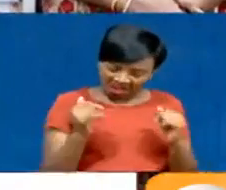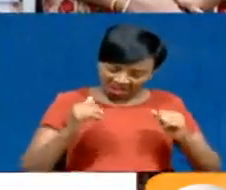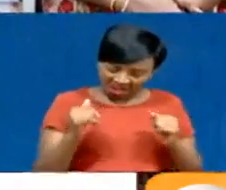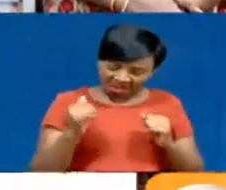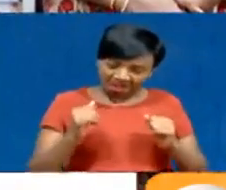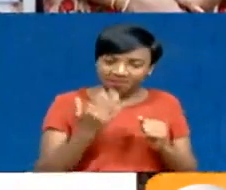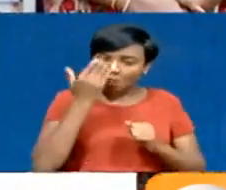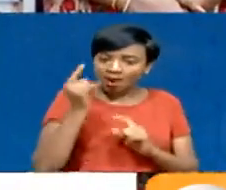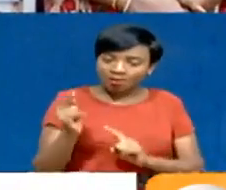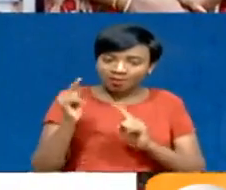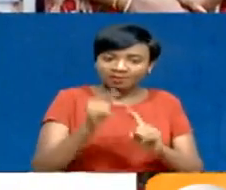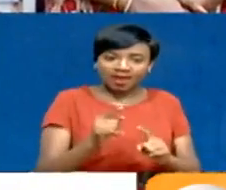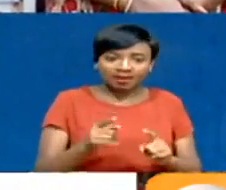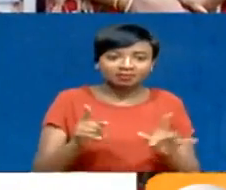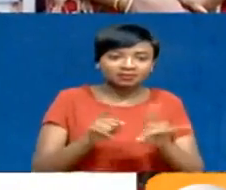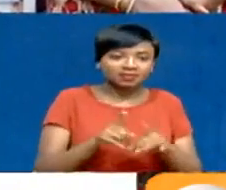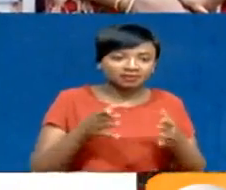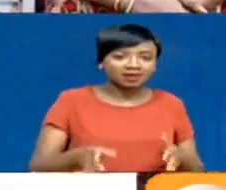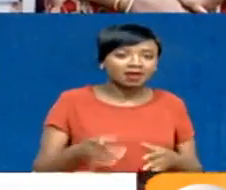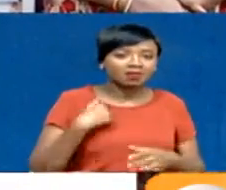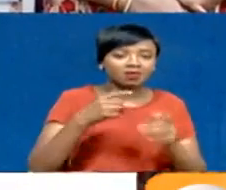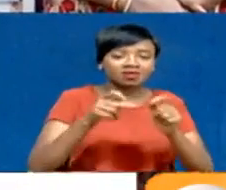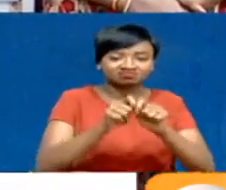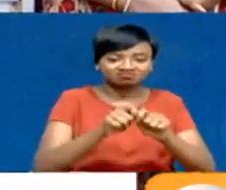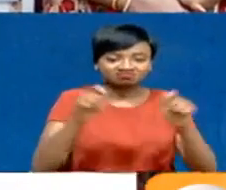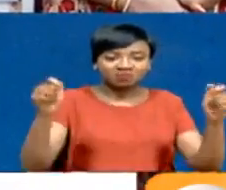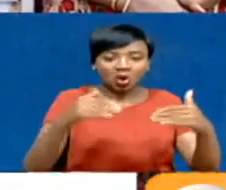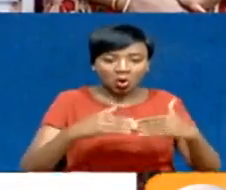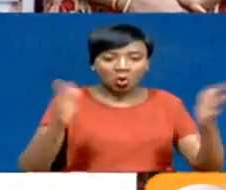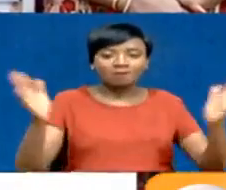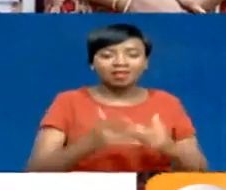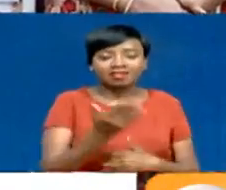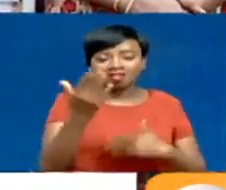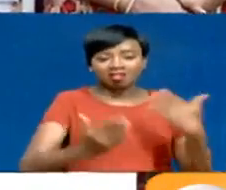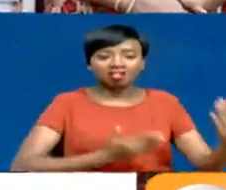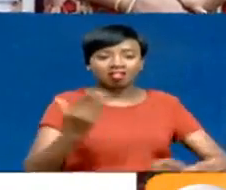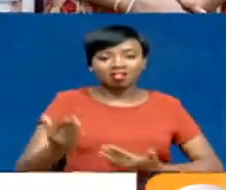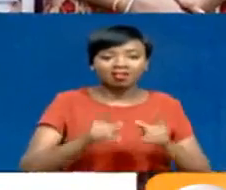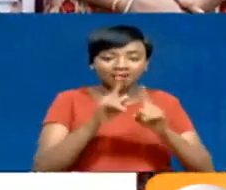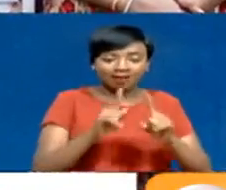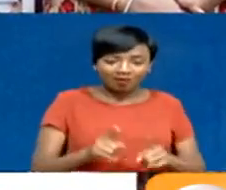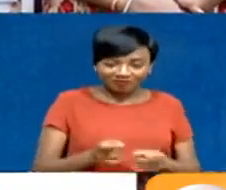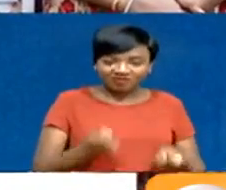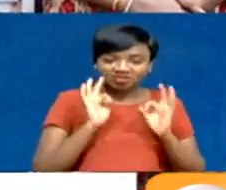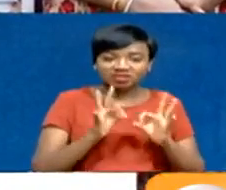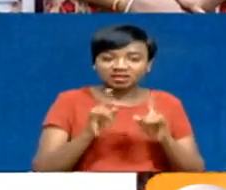tena, tukiwa sasa tunaifungua kirasmi, na tukiwa